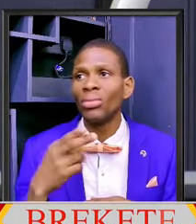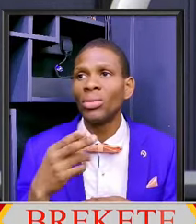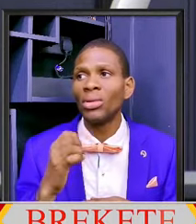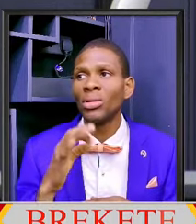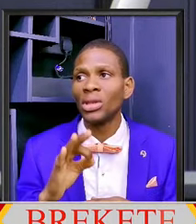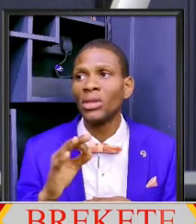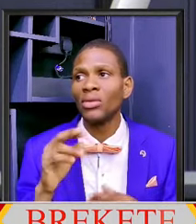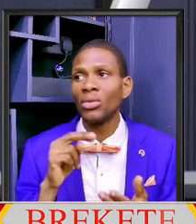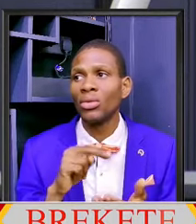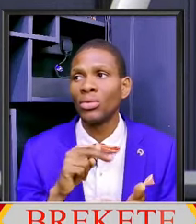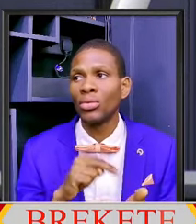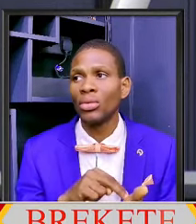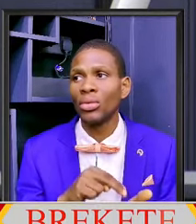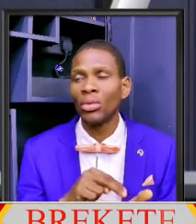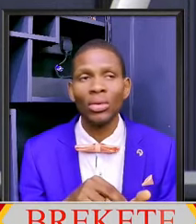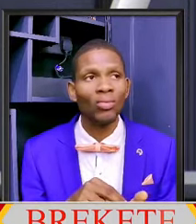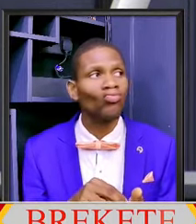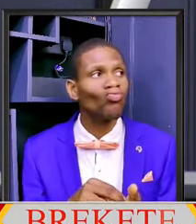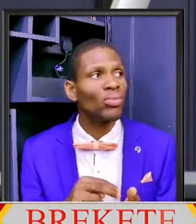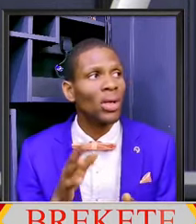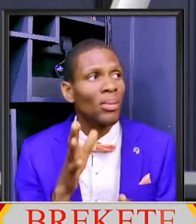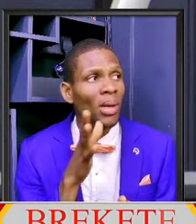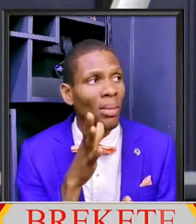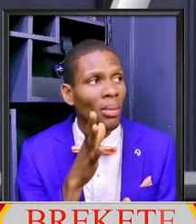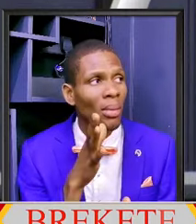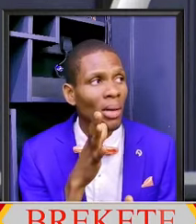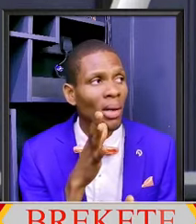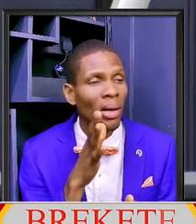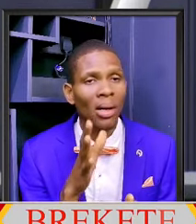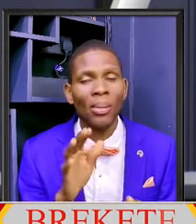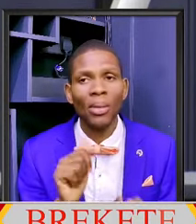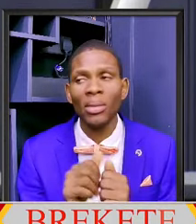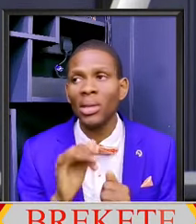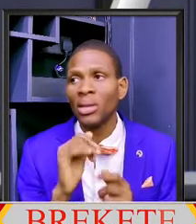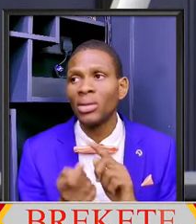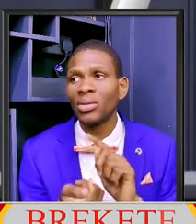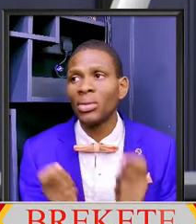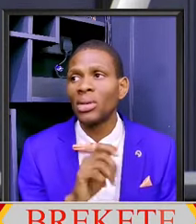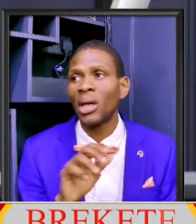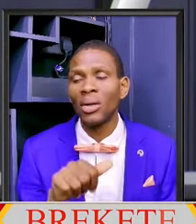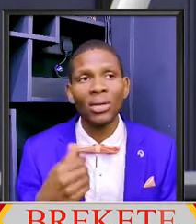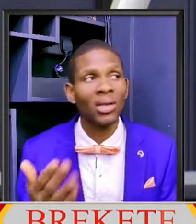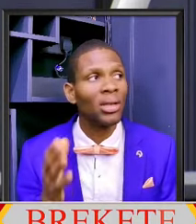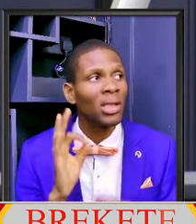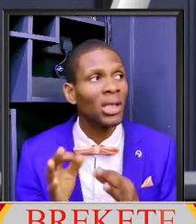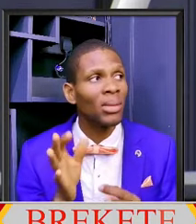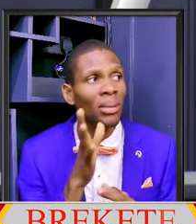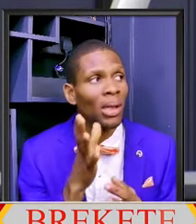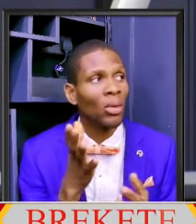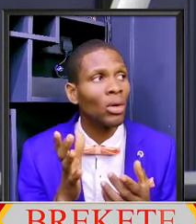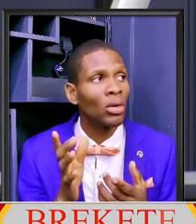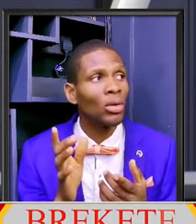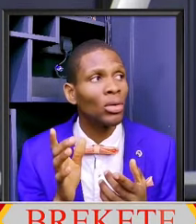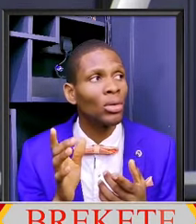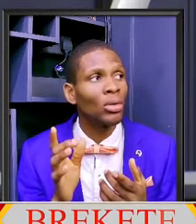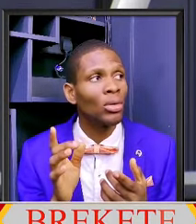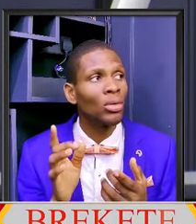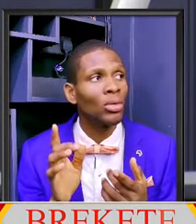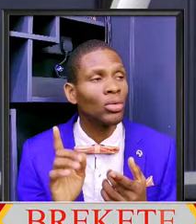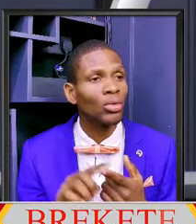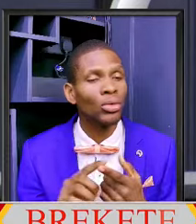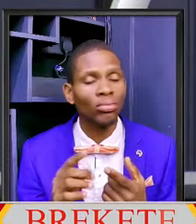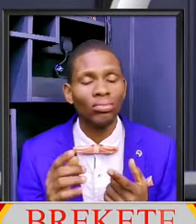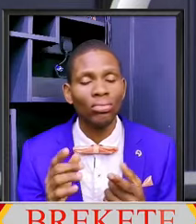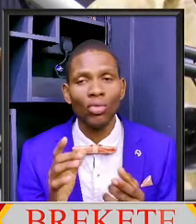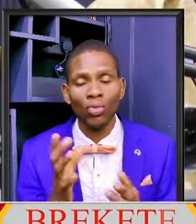I not allow her. Mama issue, don't they turn another thing. If mama won't make her listen to her, may she carry her